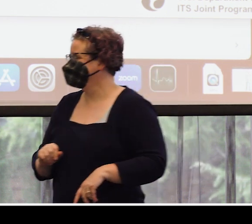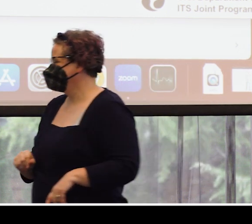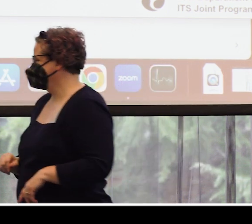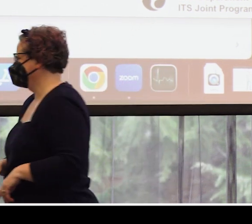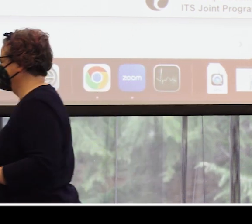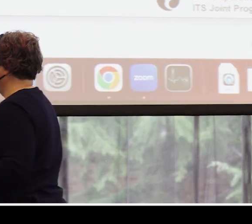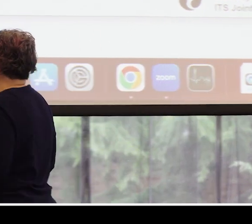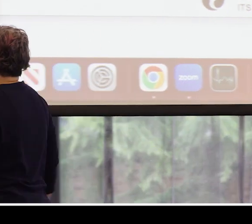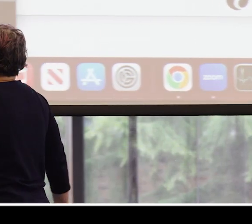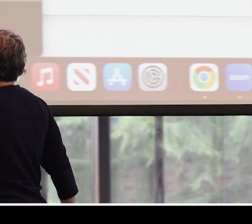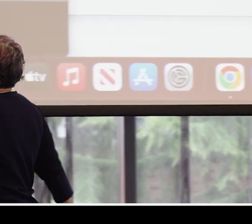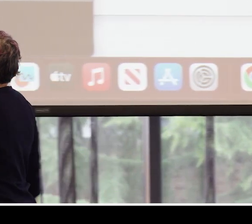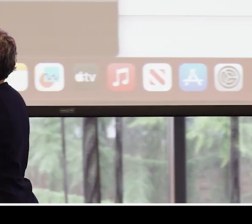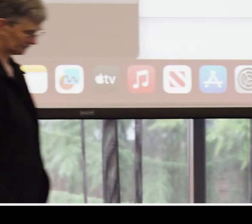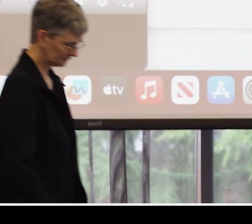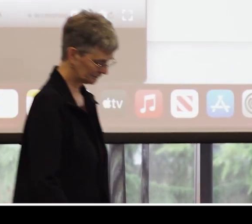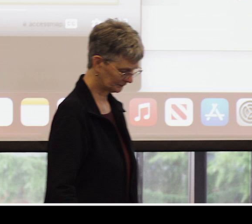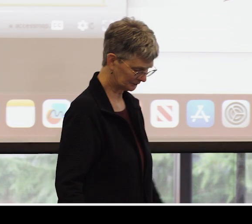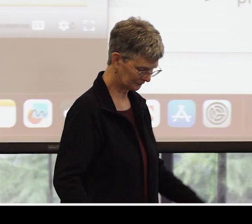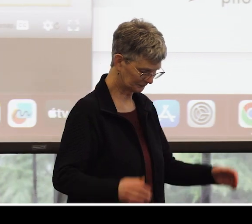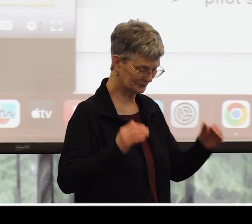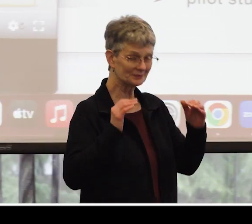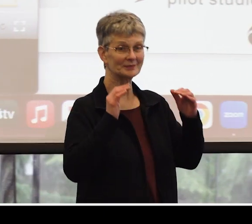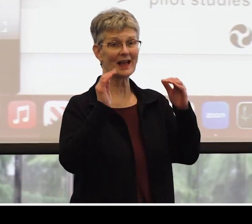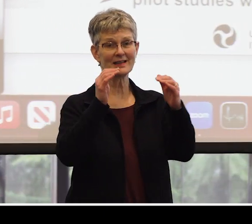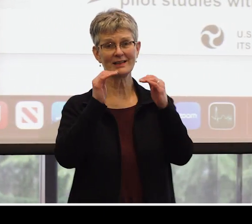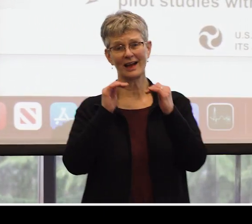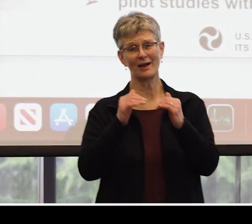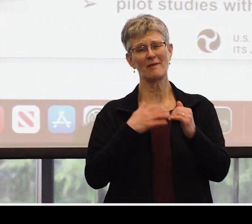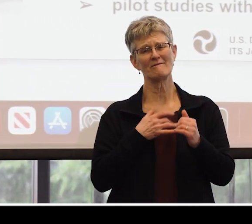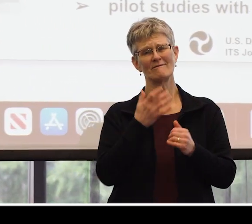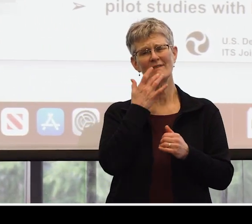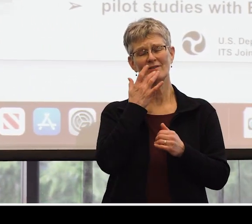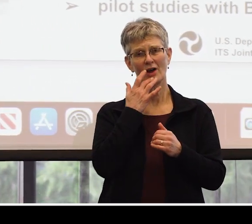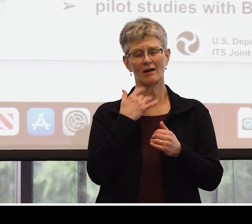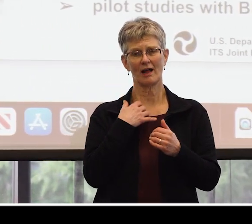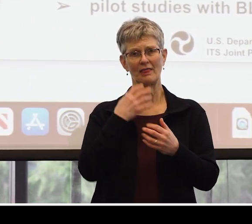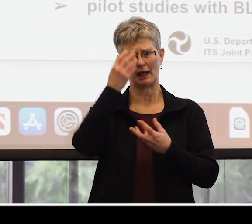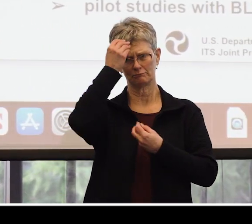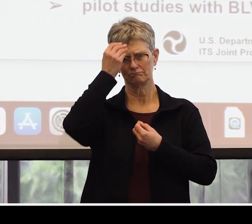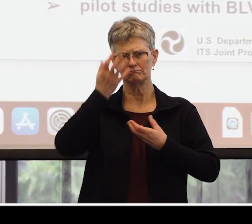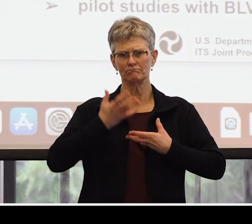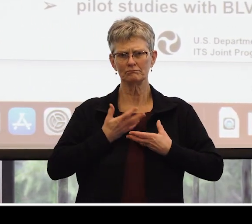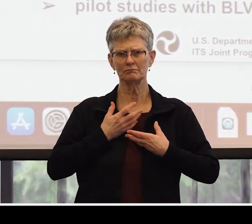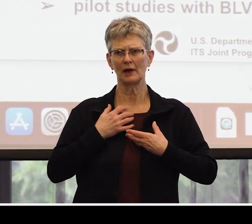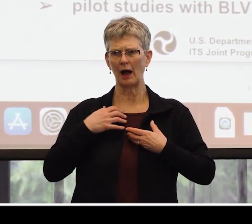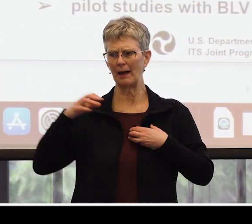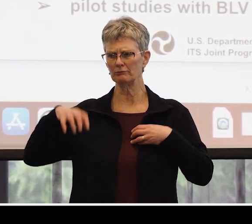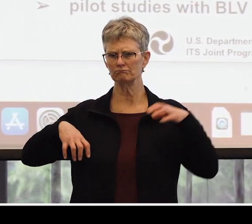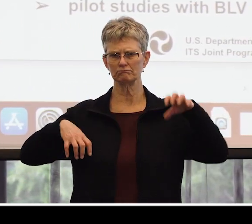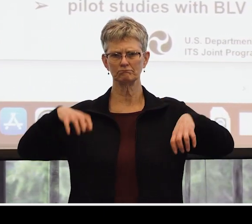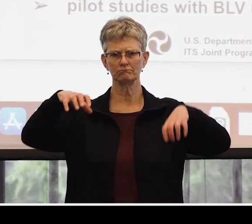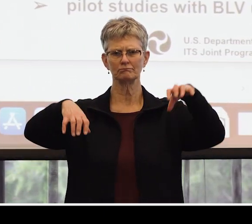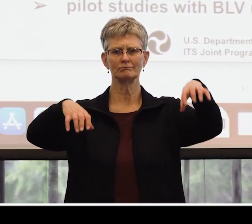Next one is my favorite. It's to do with milestones and validation. So